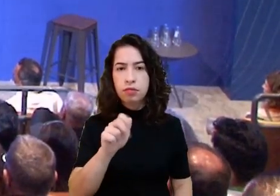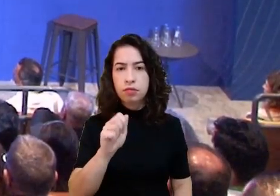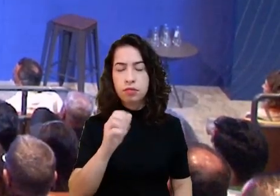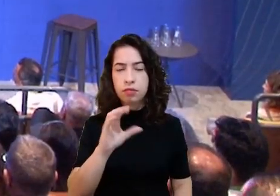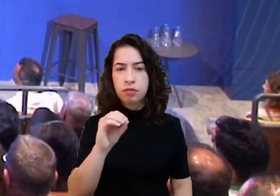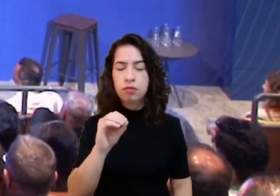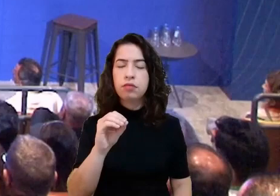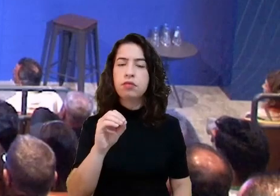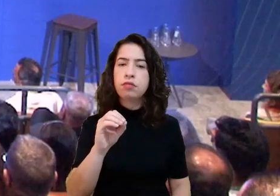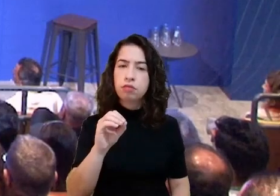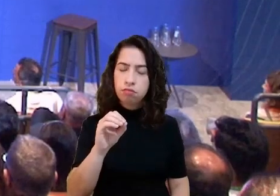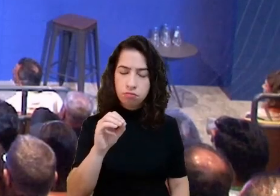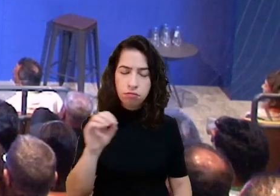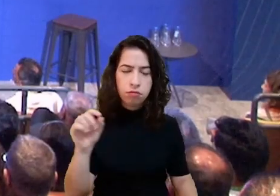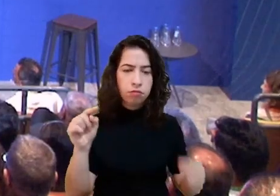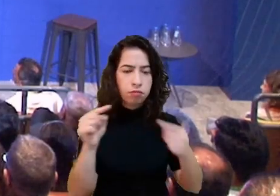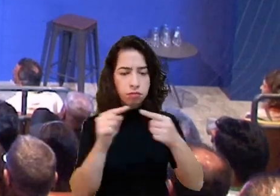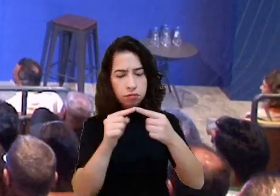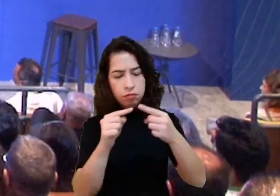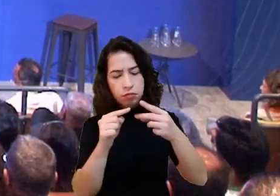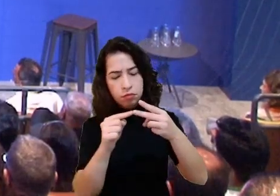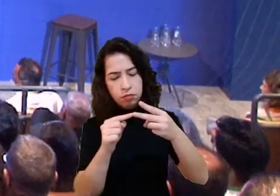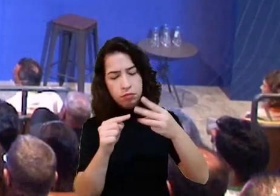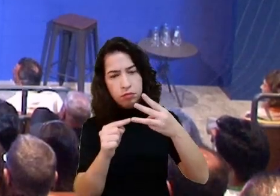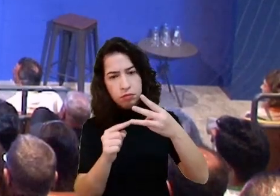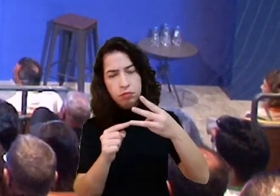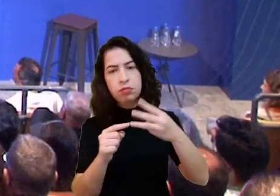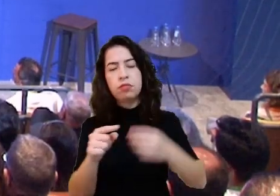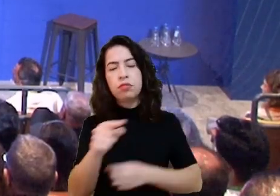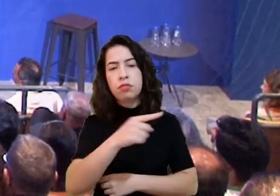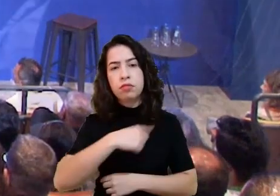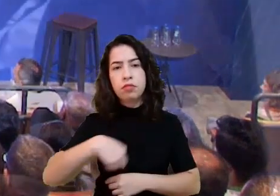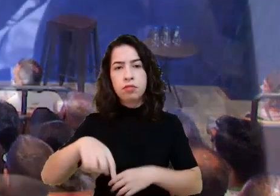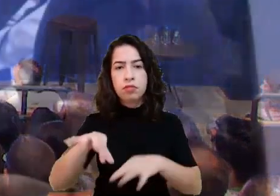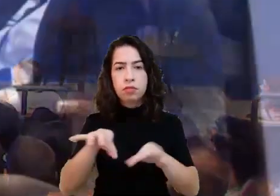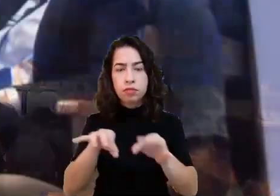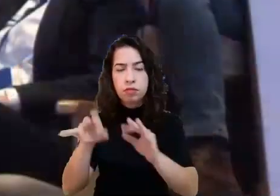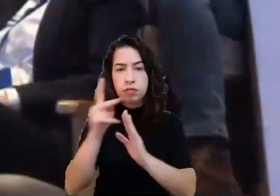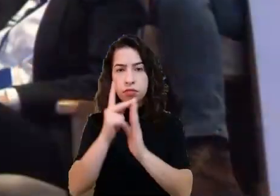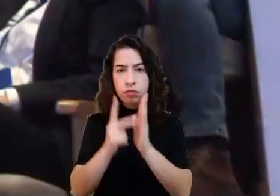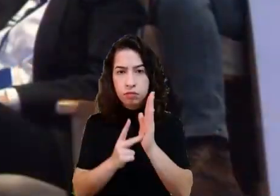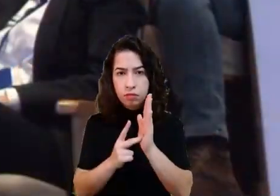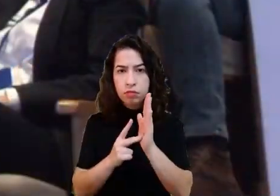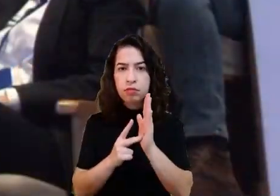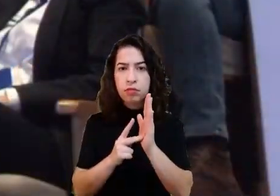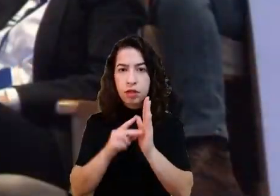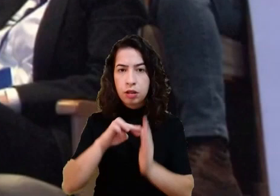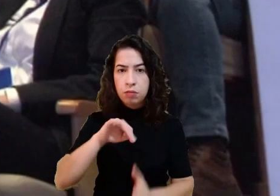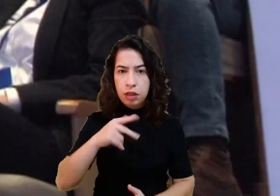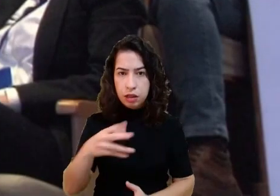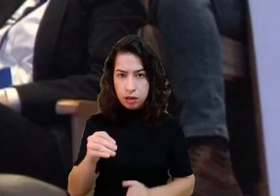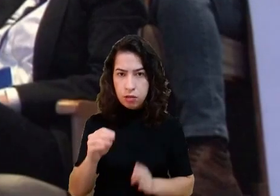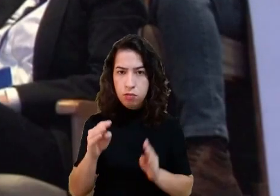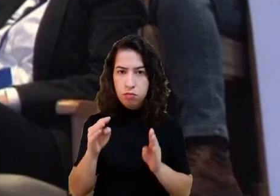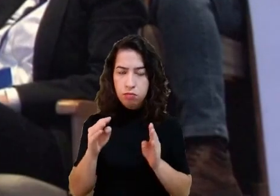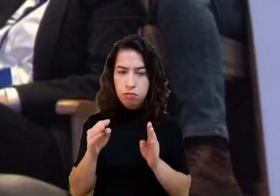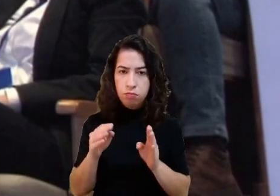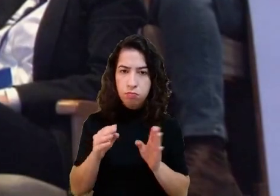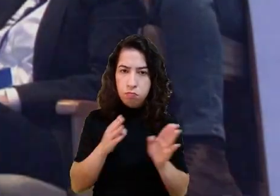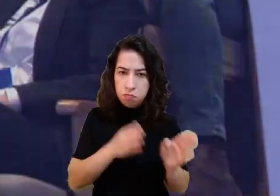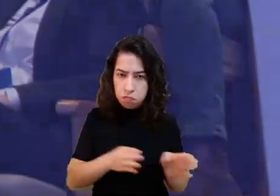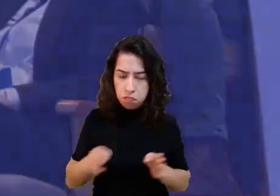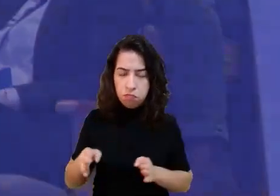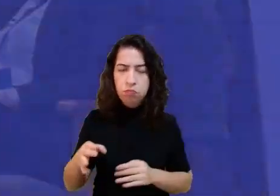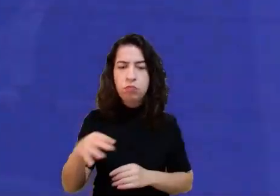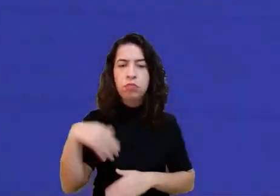transversal aspect of the other three aspects. We have oriented missions and projects, and those